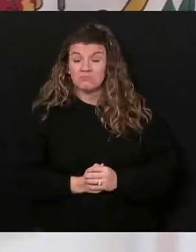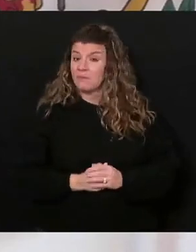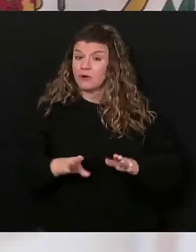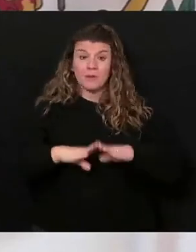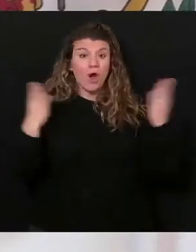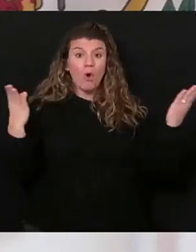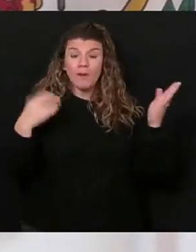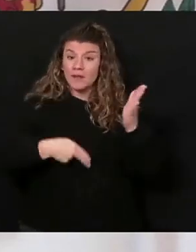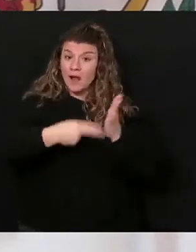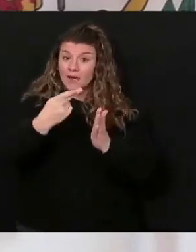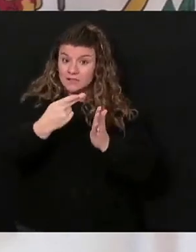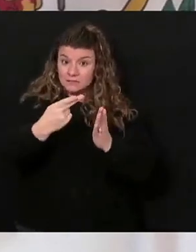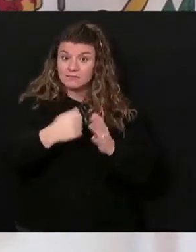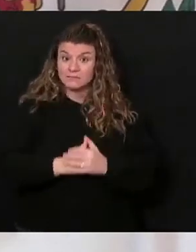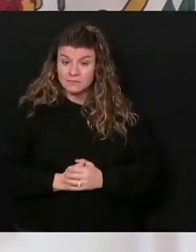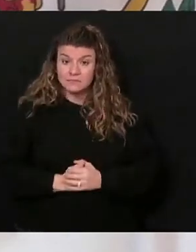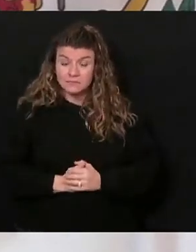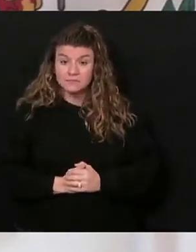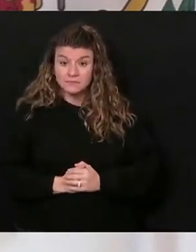can be,